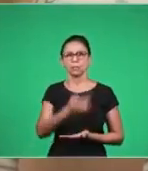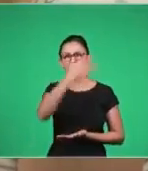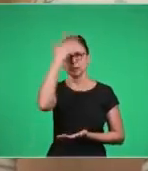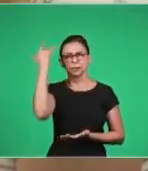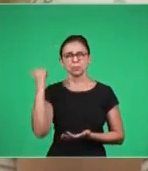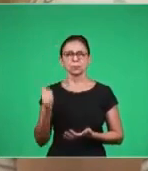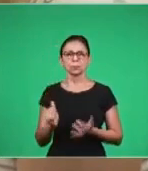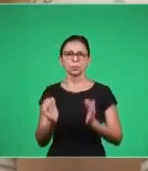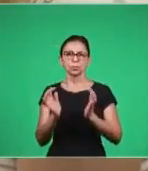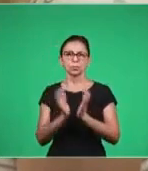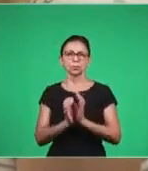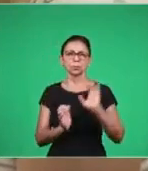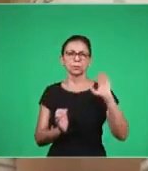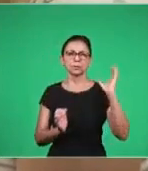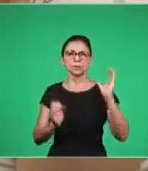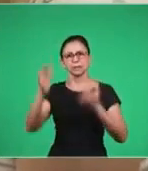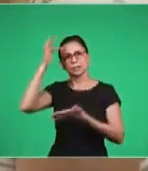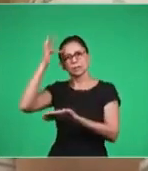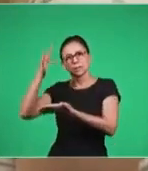from the